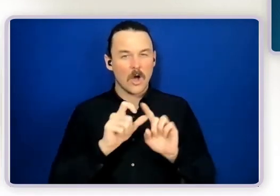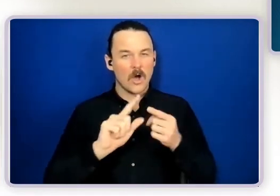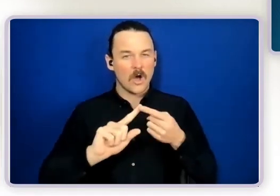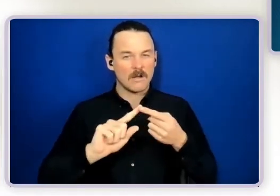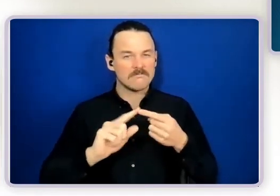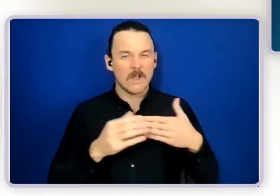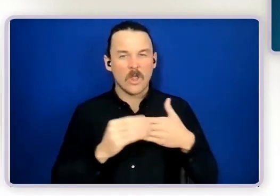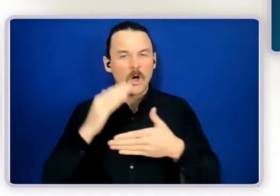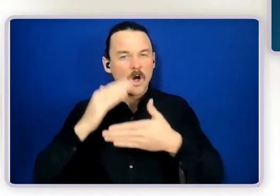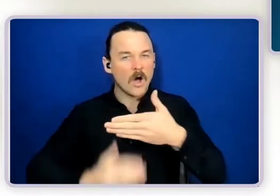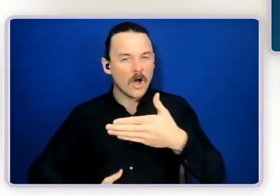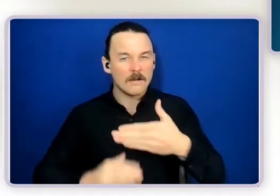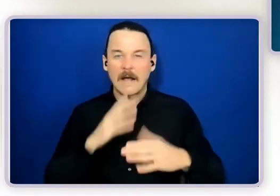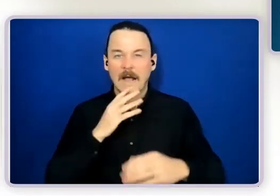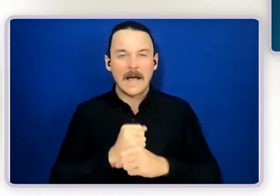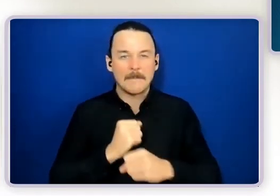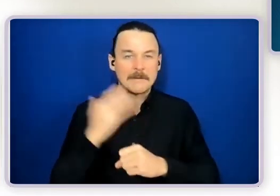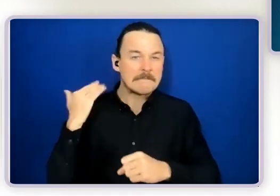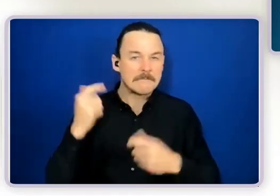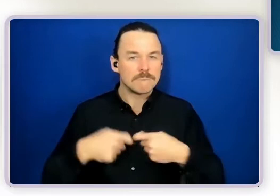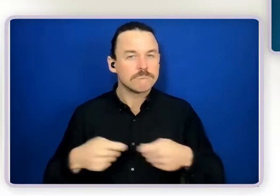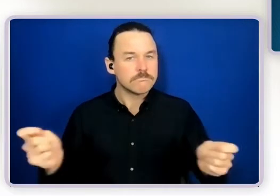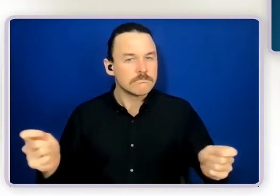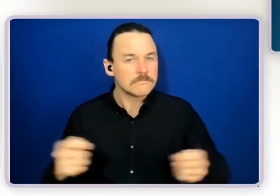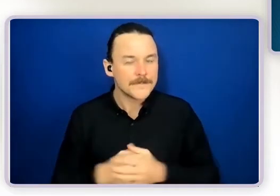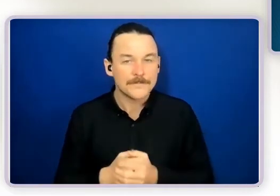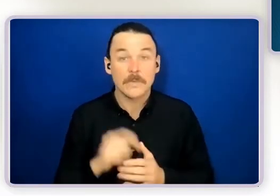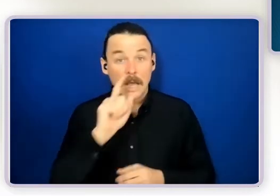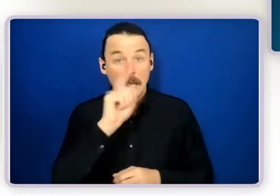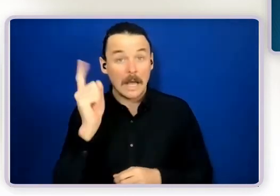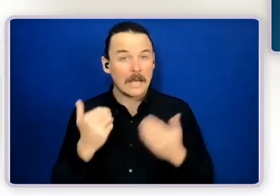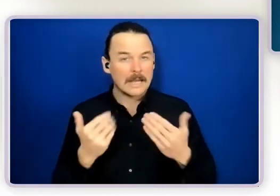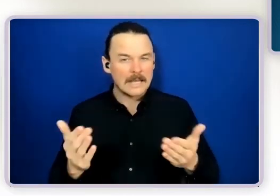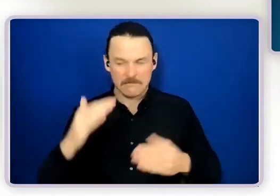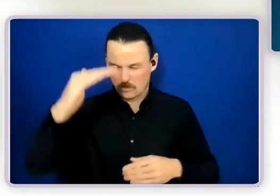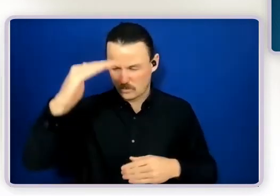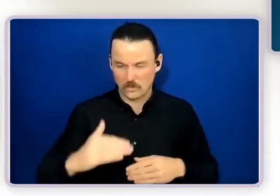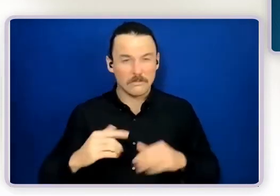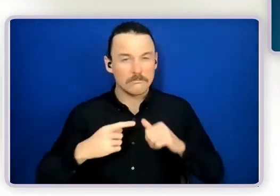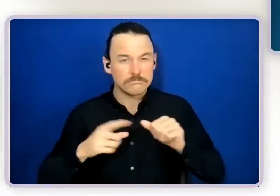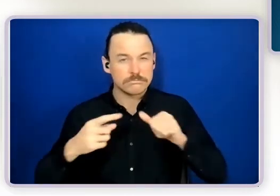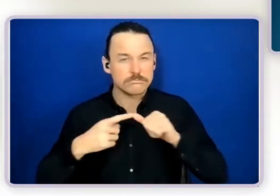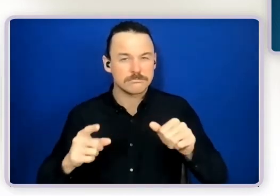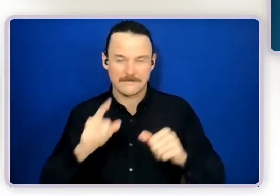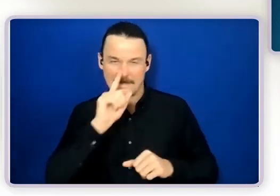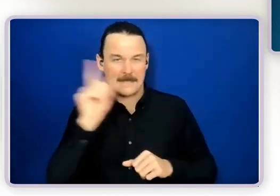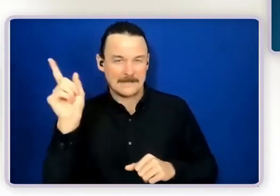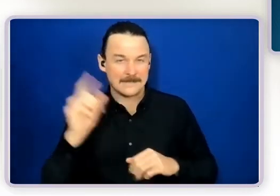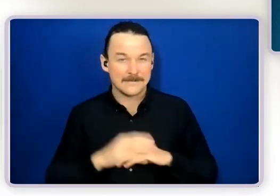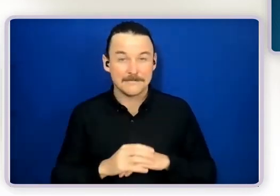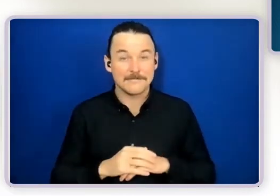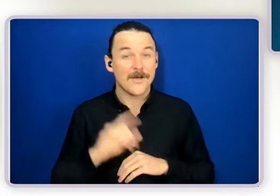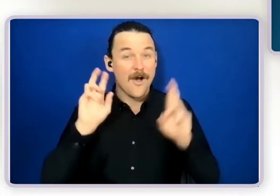be able to give you all the answers about it. And I do hope that you will end up having more questions about